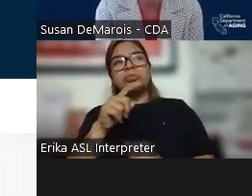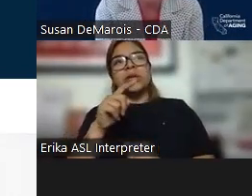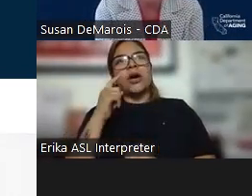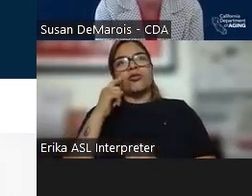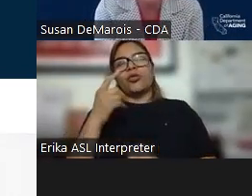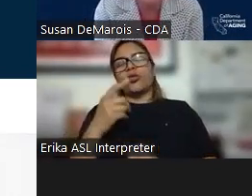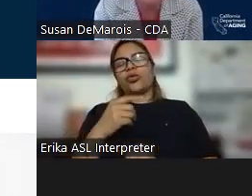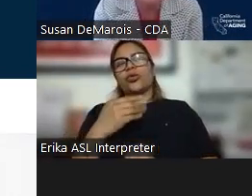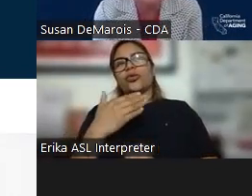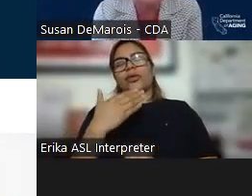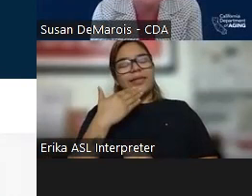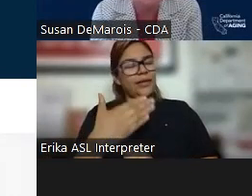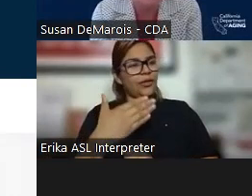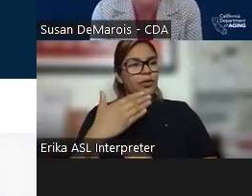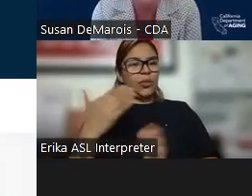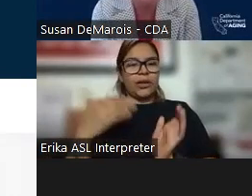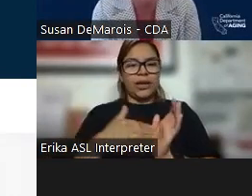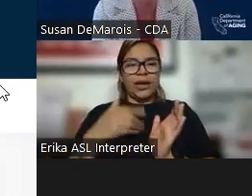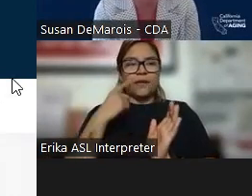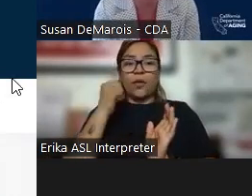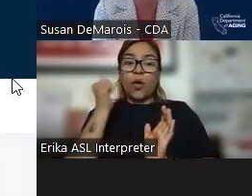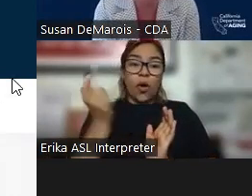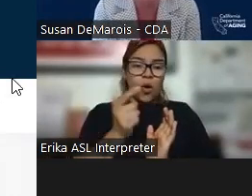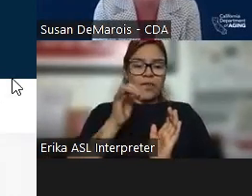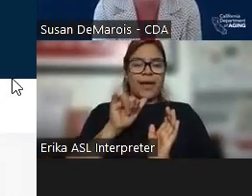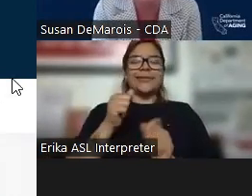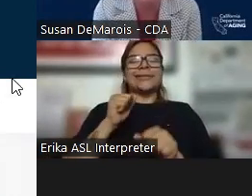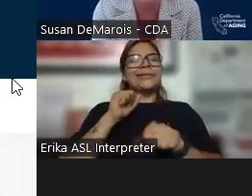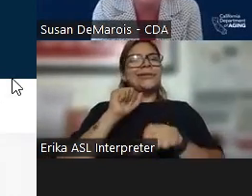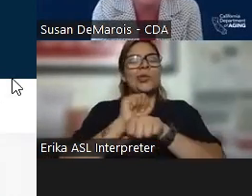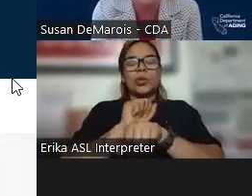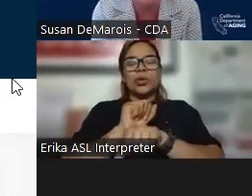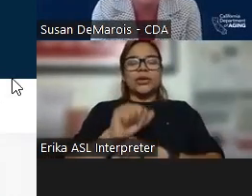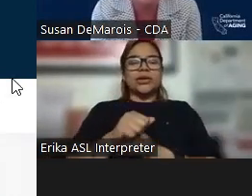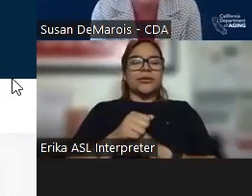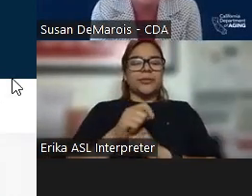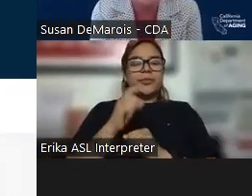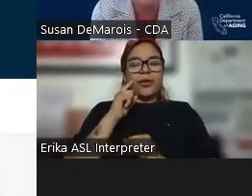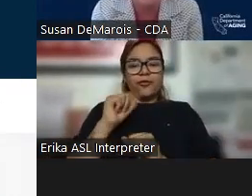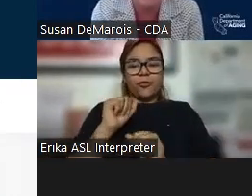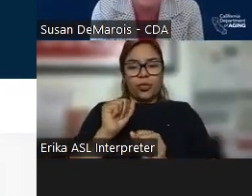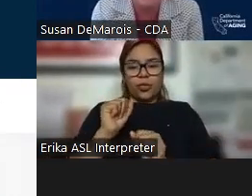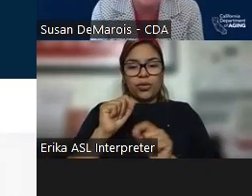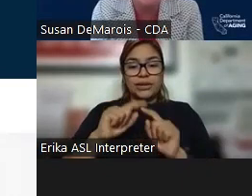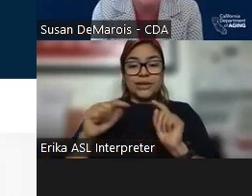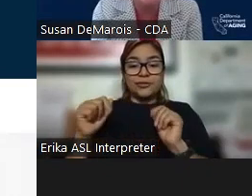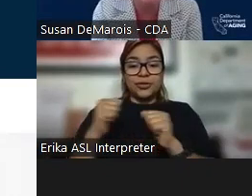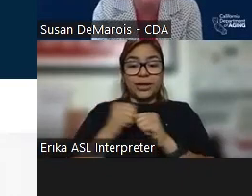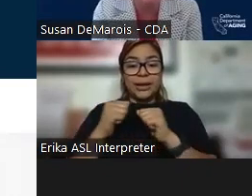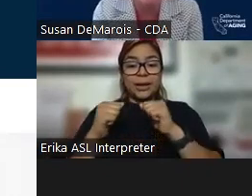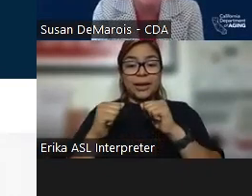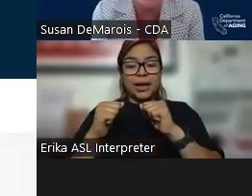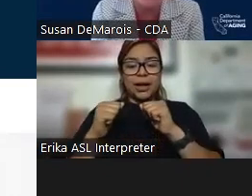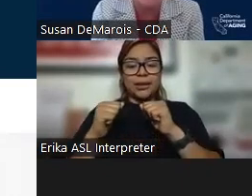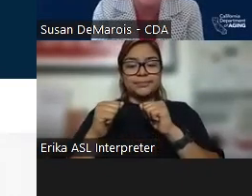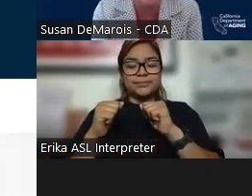Thank you to everyone who has worked so hard on the Bridge to Recovery grant program for adult daycare programs,